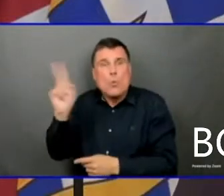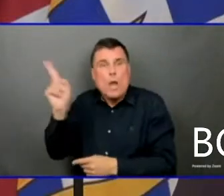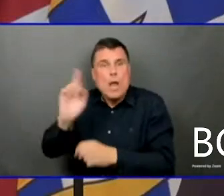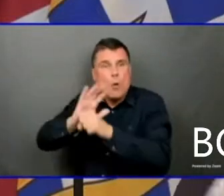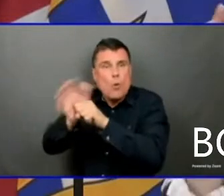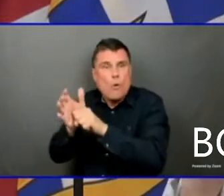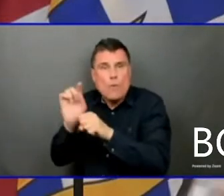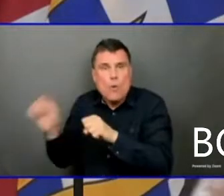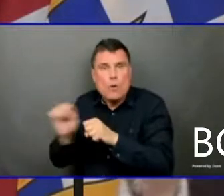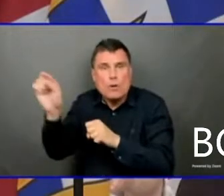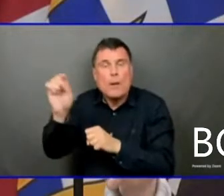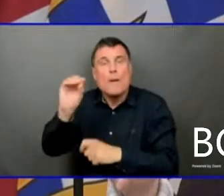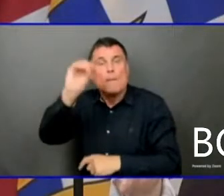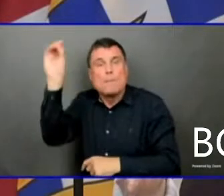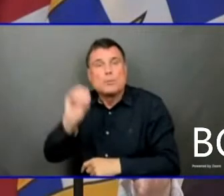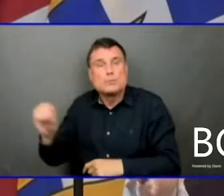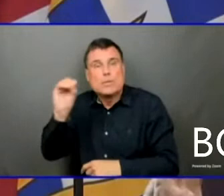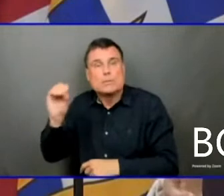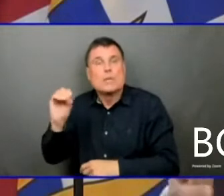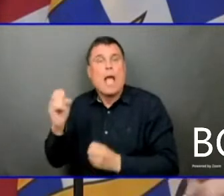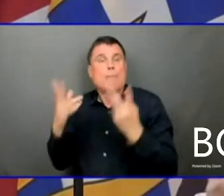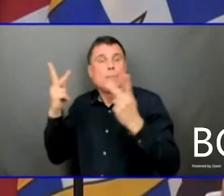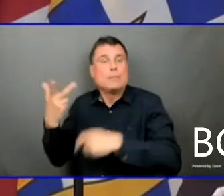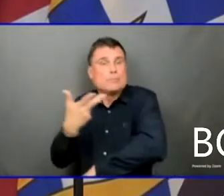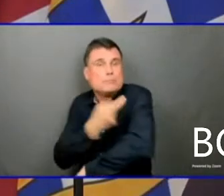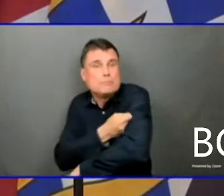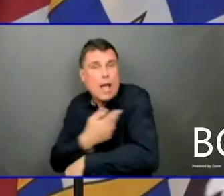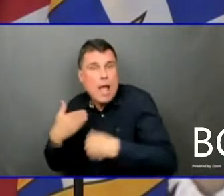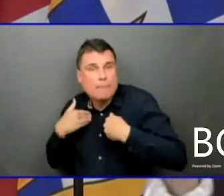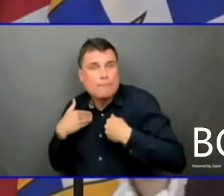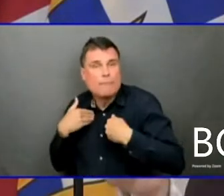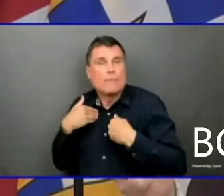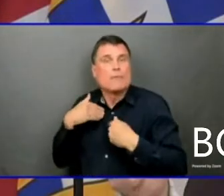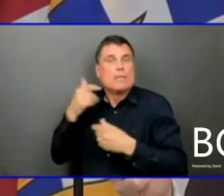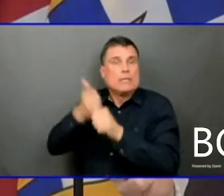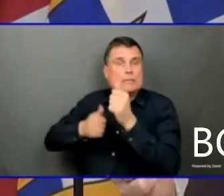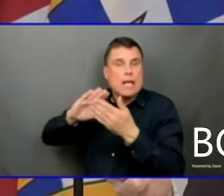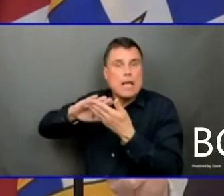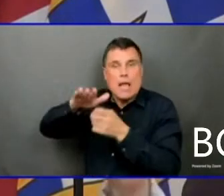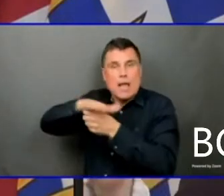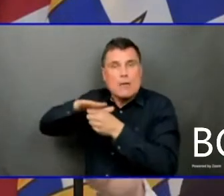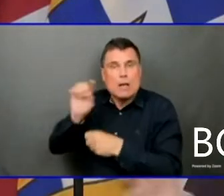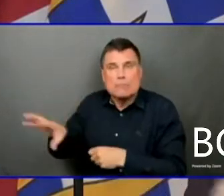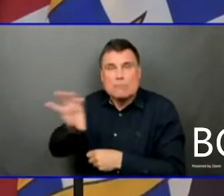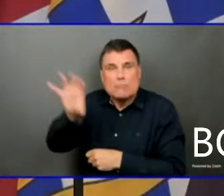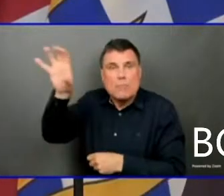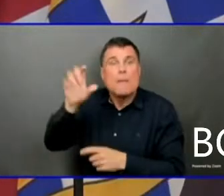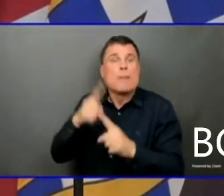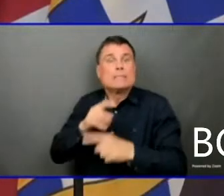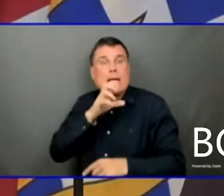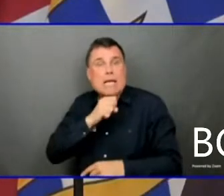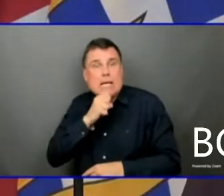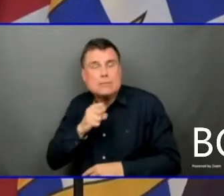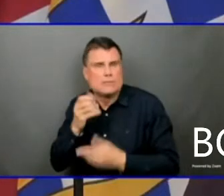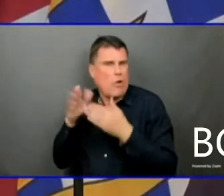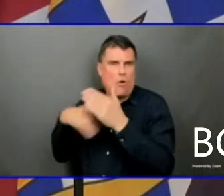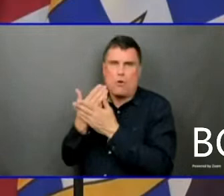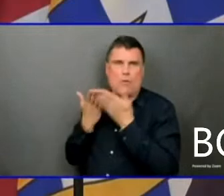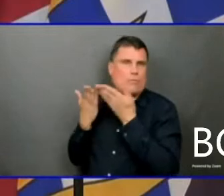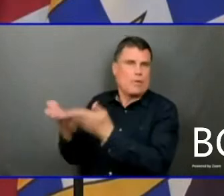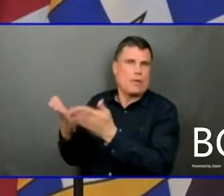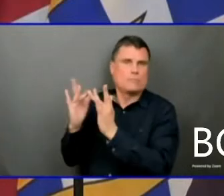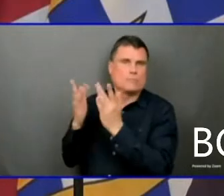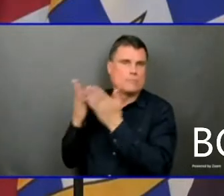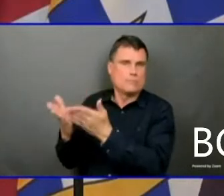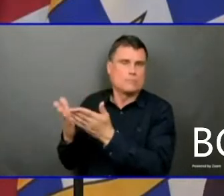age group, because one of the big factors that we know is that the structure of the population is different in different communities. So,